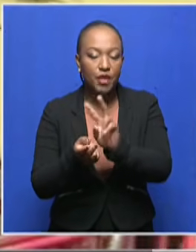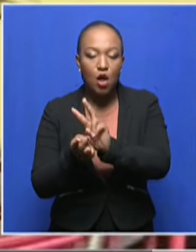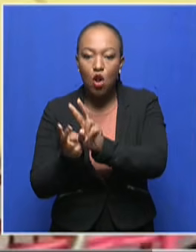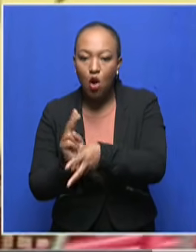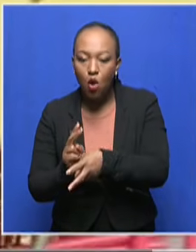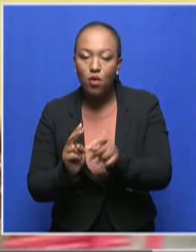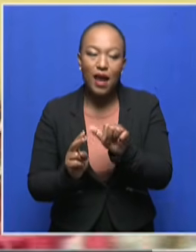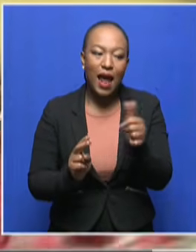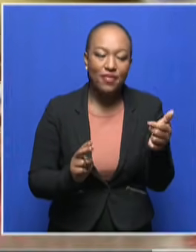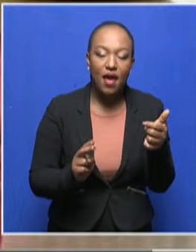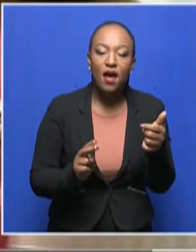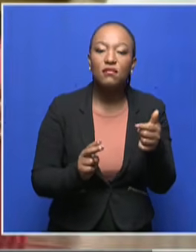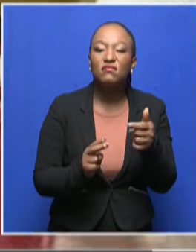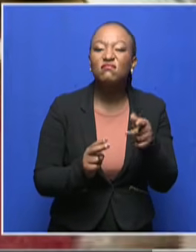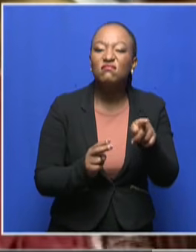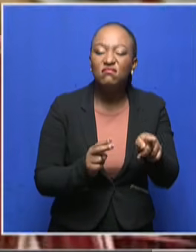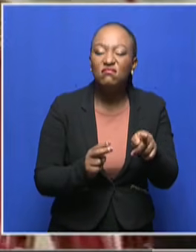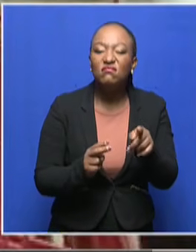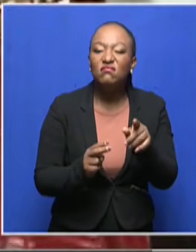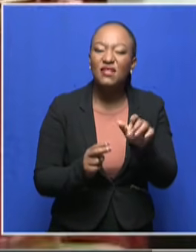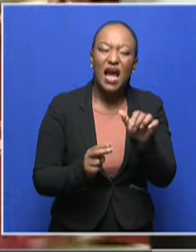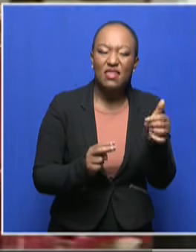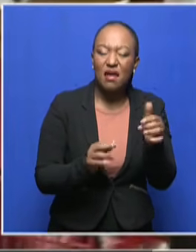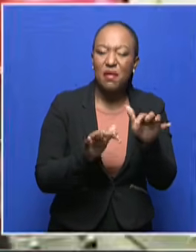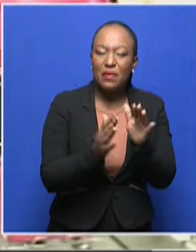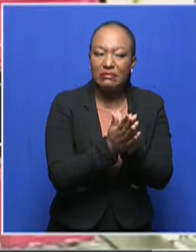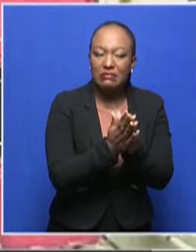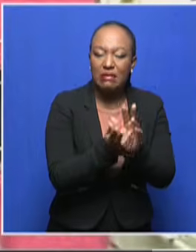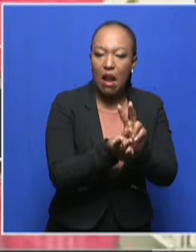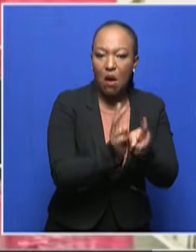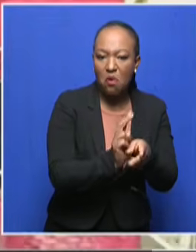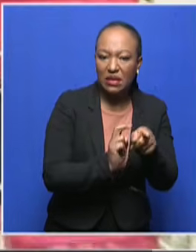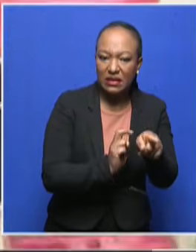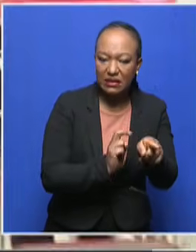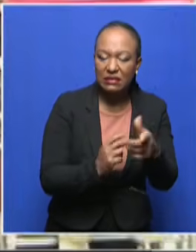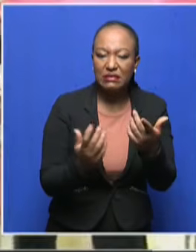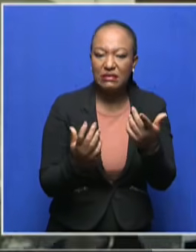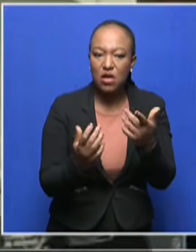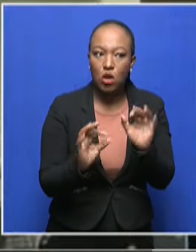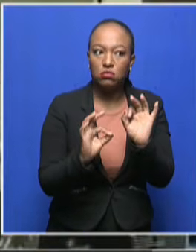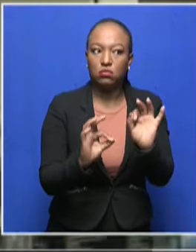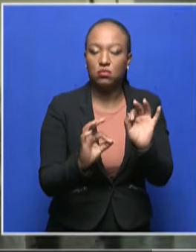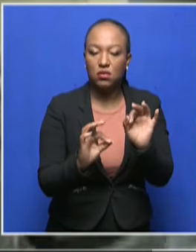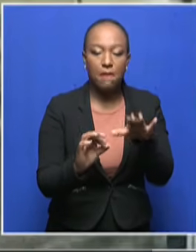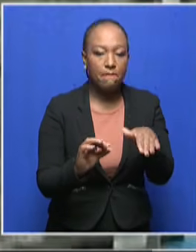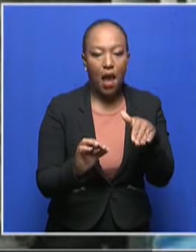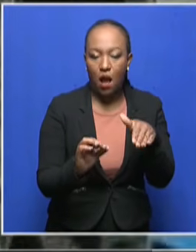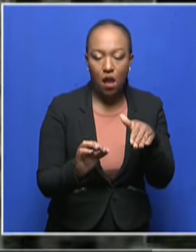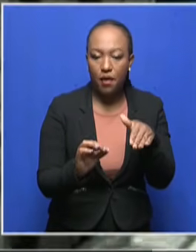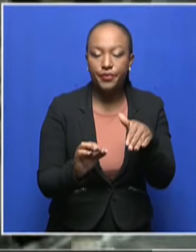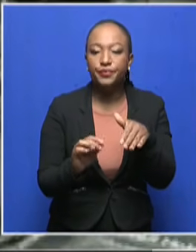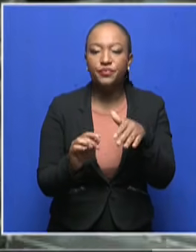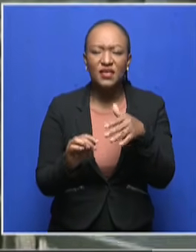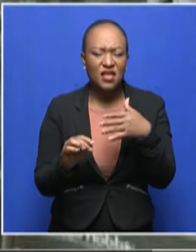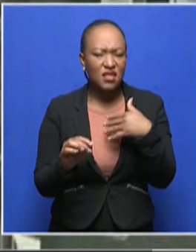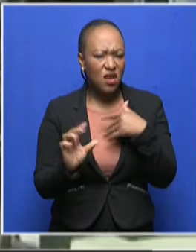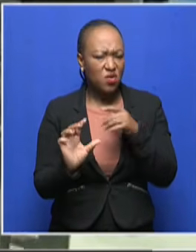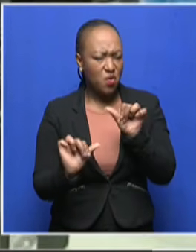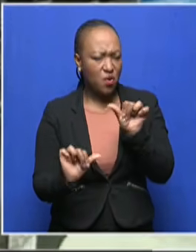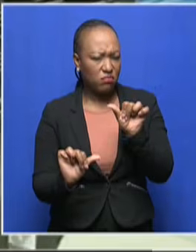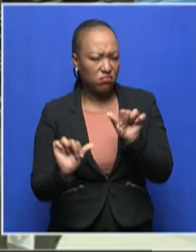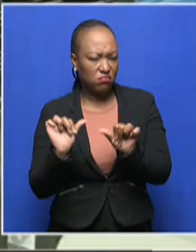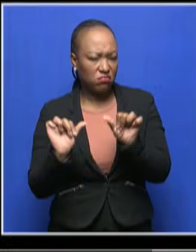informal lenders to get through the month, then it really is a warning sign that you need to start looking and reassessing where your spending is going,